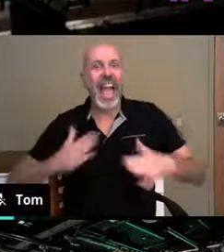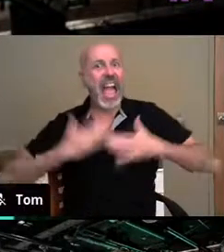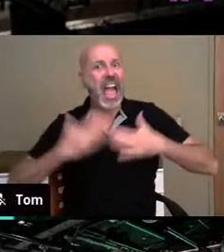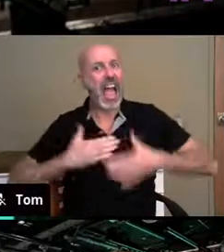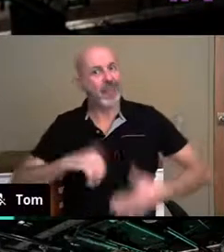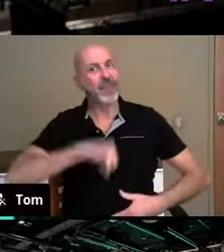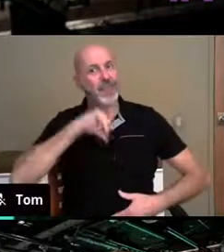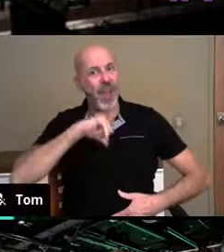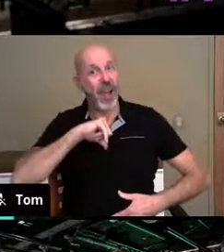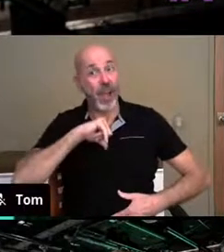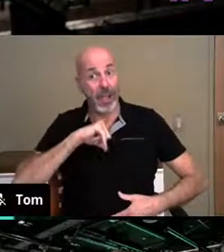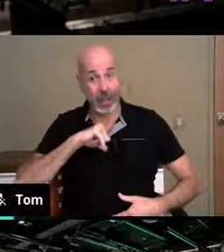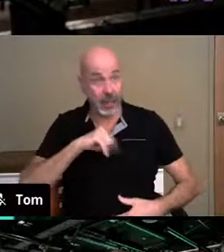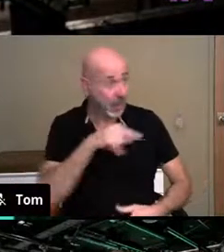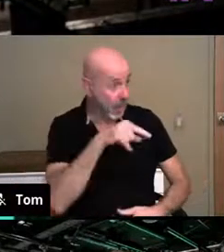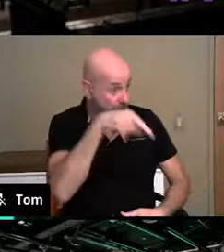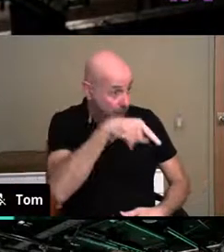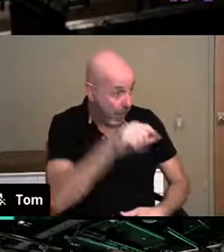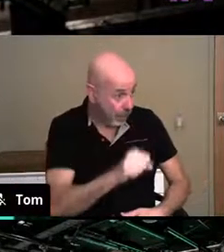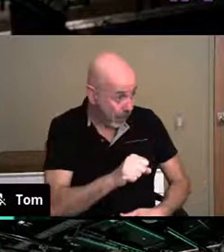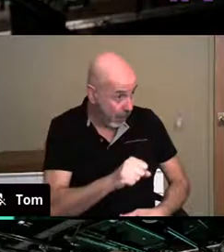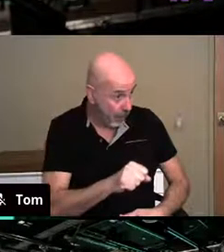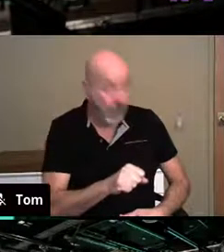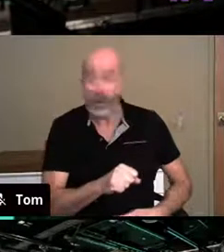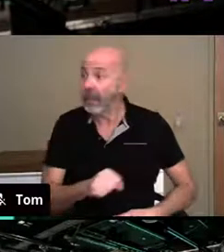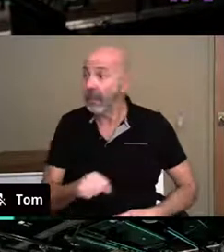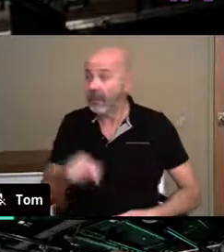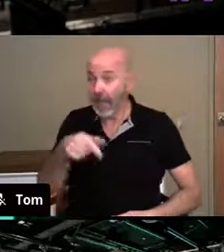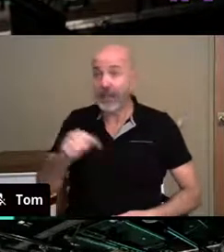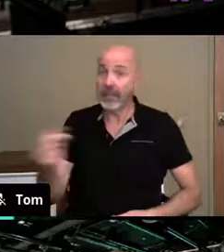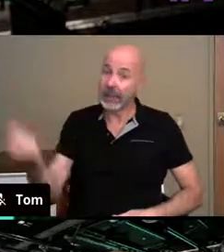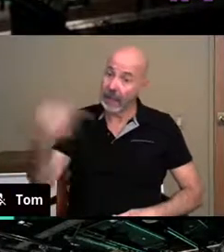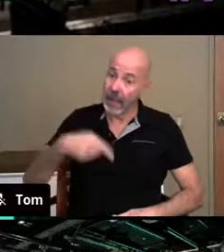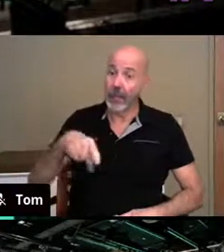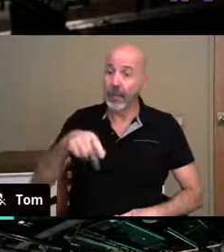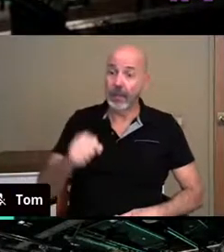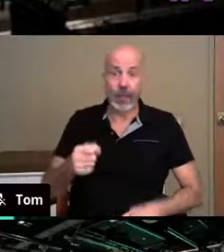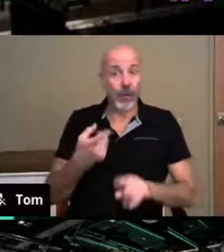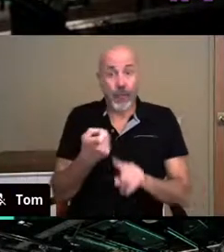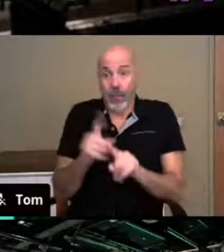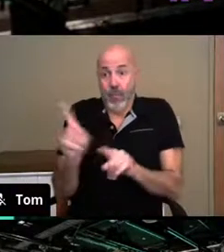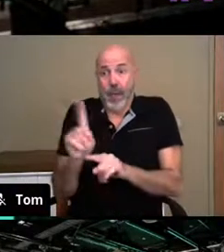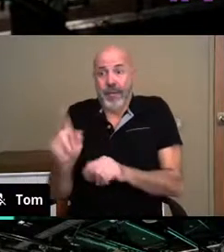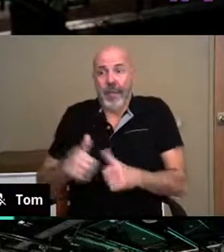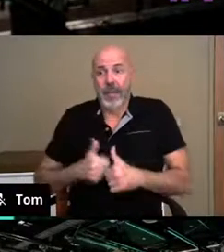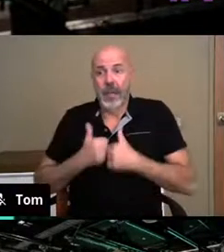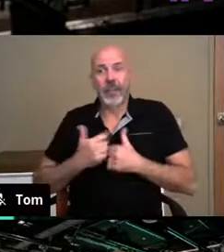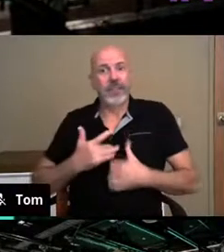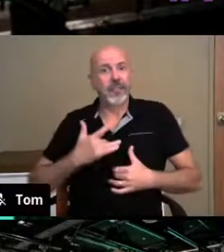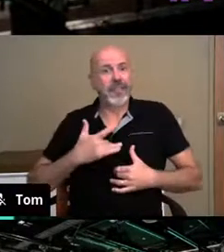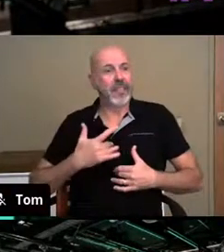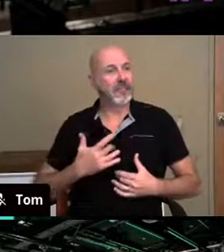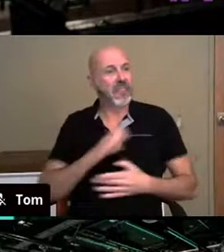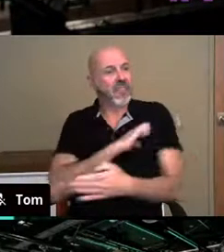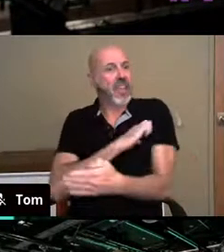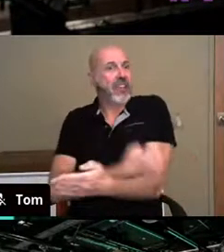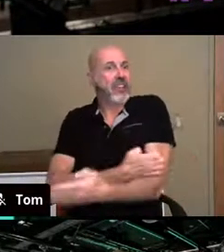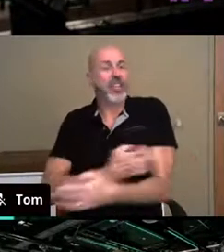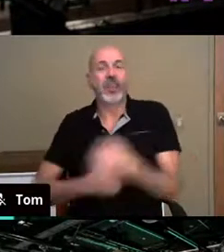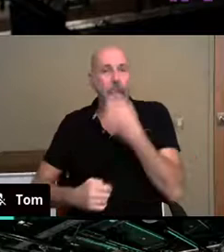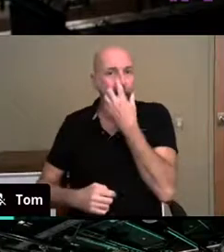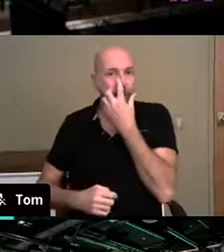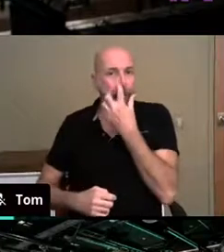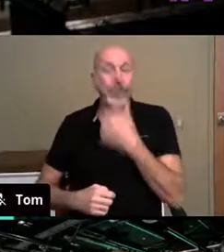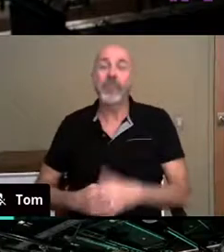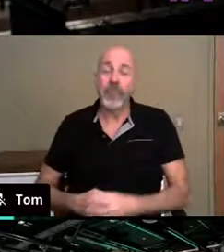Pride. In Palm Springs? Yes, he's coming here from wherever he lives to feel the vibe. And, you know,